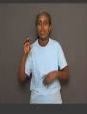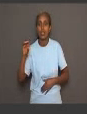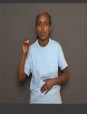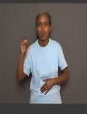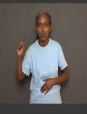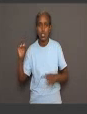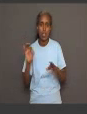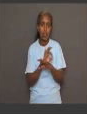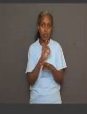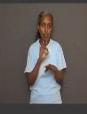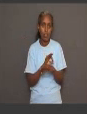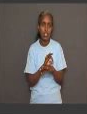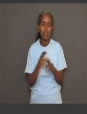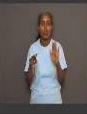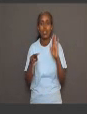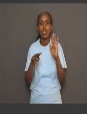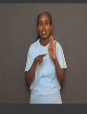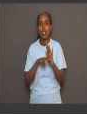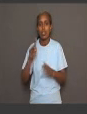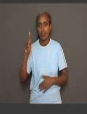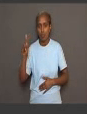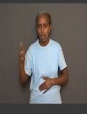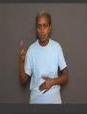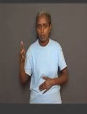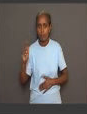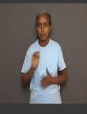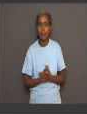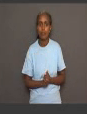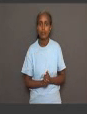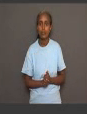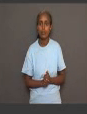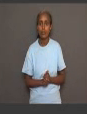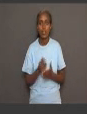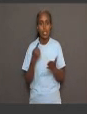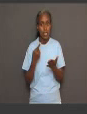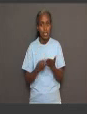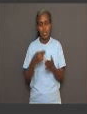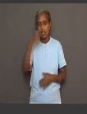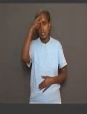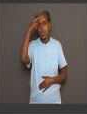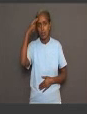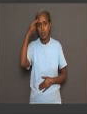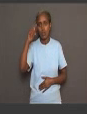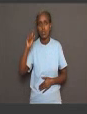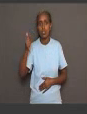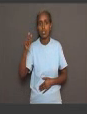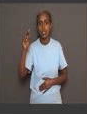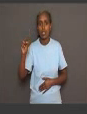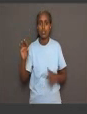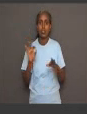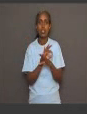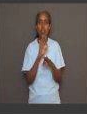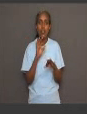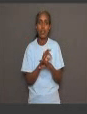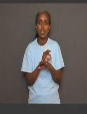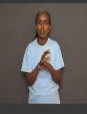cosine function of negative 1. This is because the tangent function